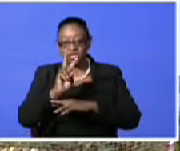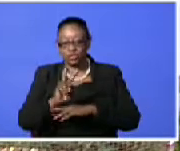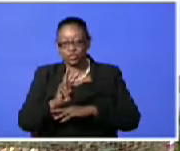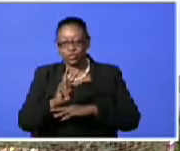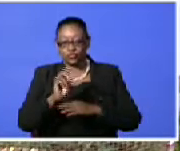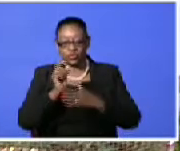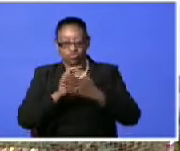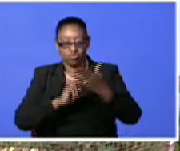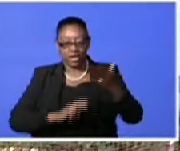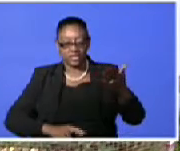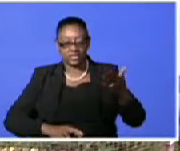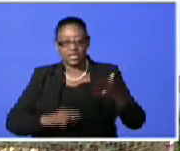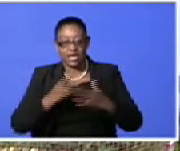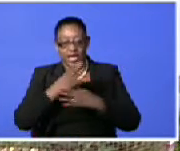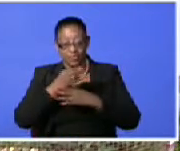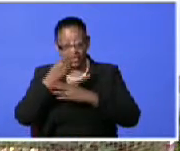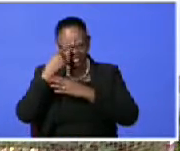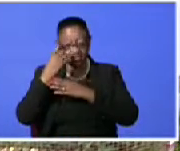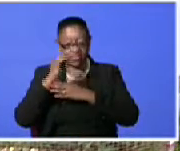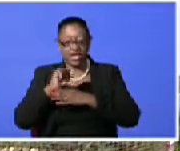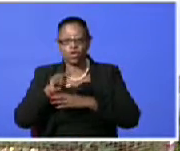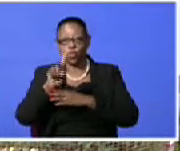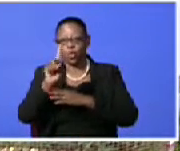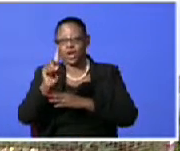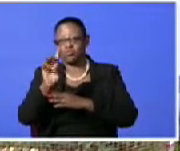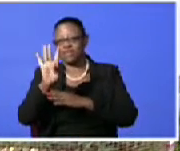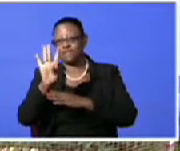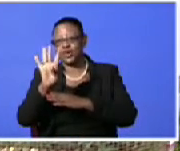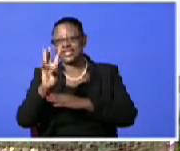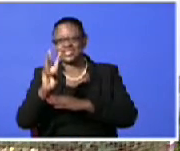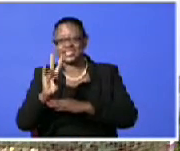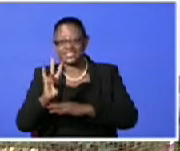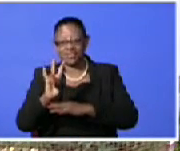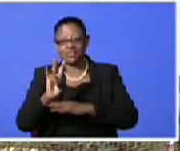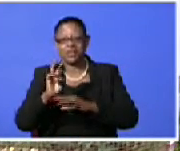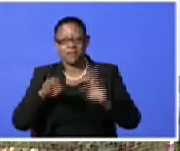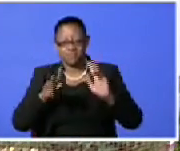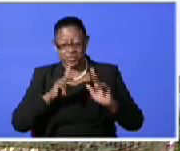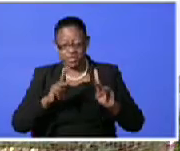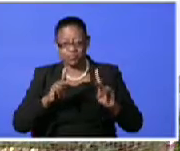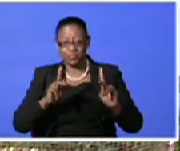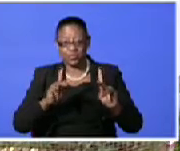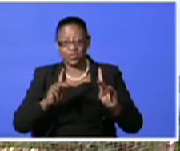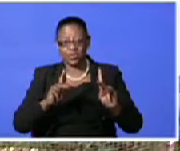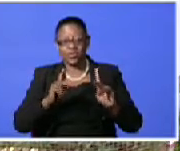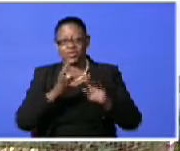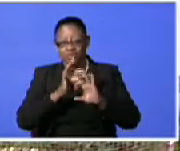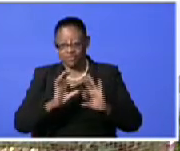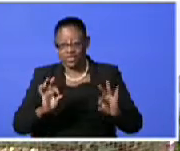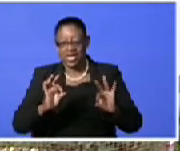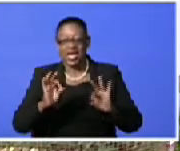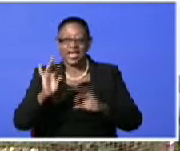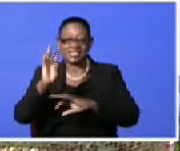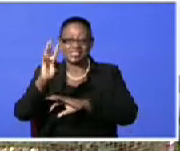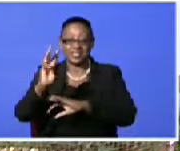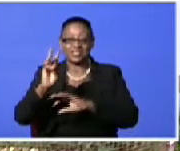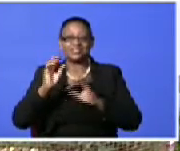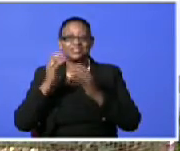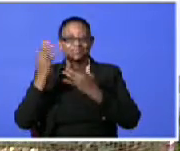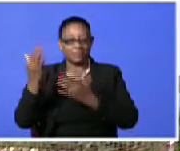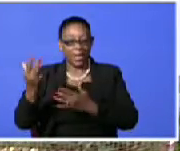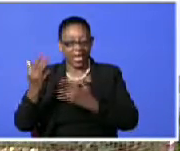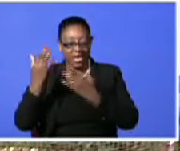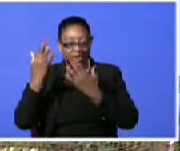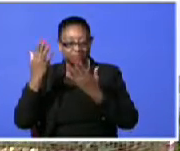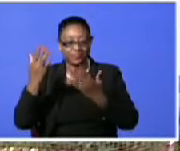of records. As a result, 147 were approved for clemency. There are also six pending additional reports